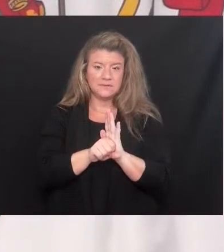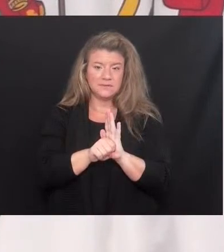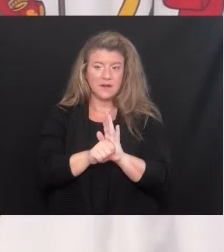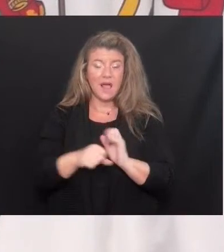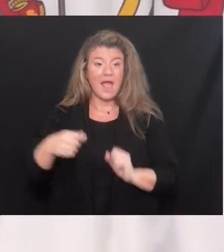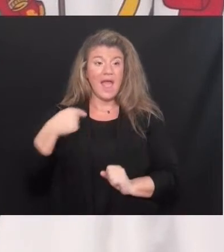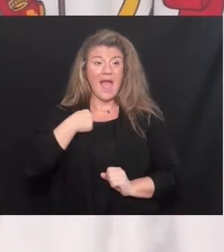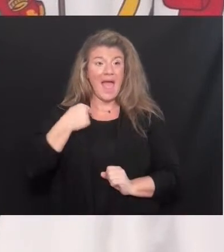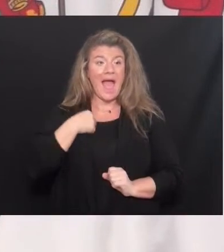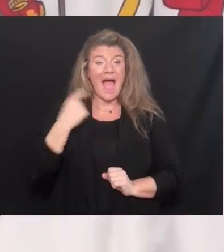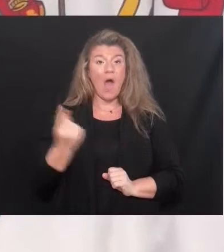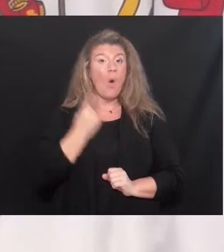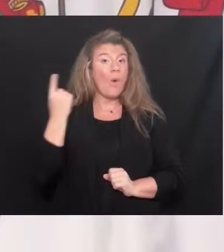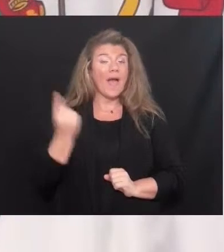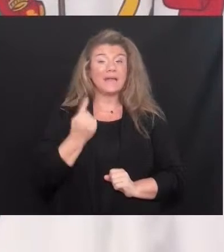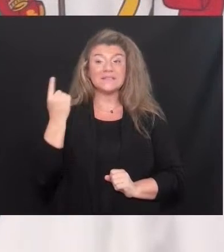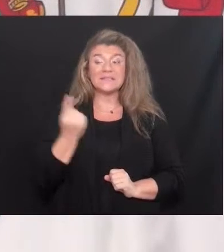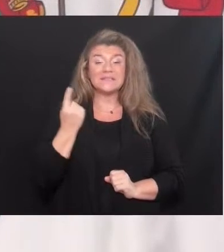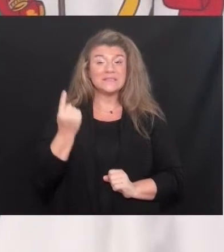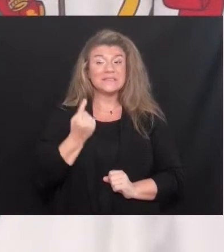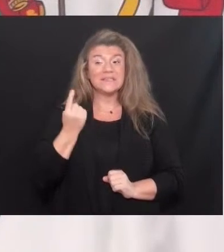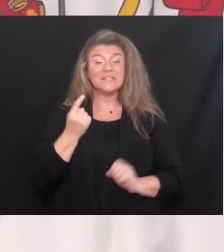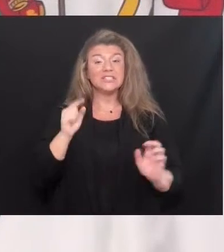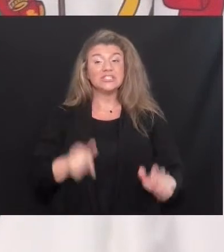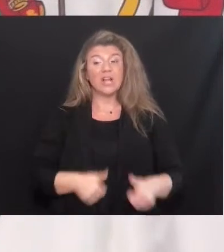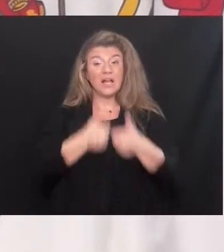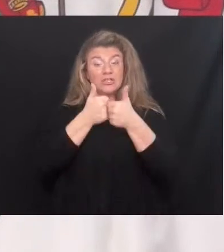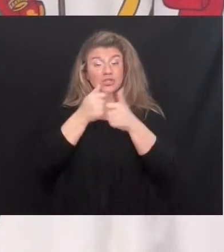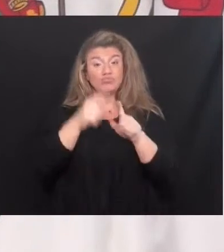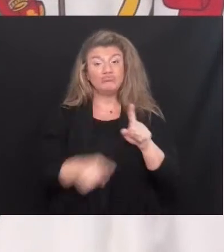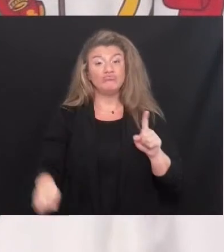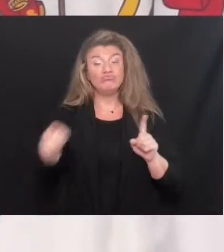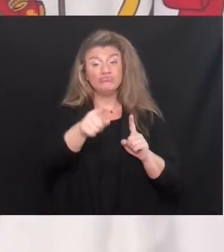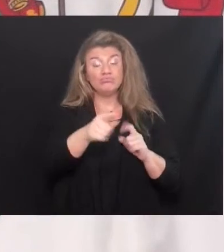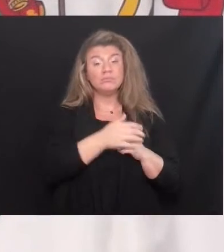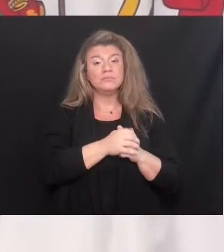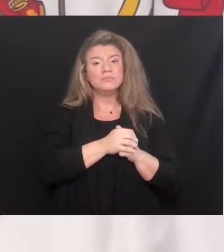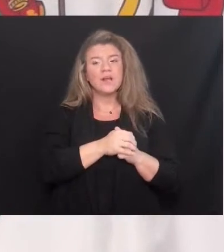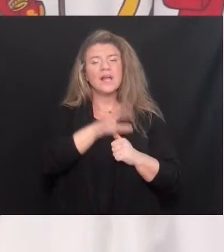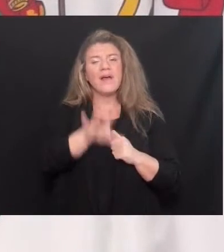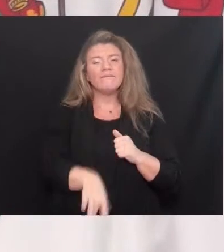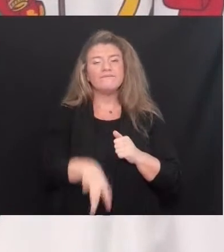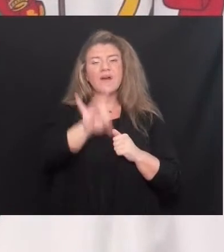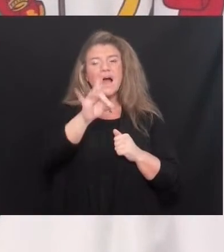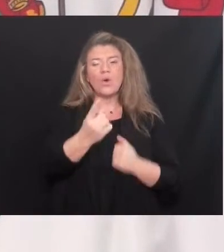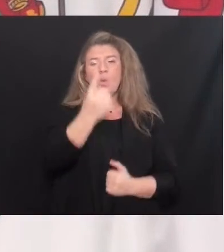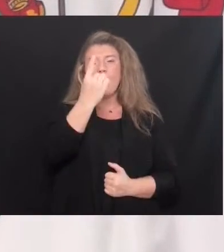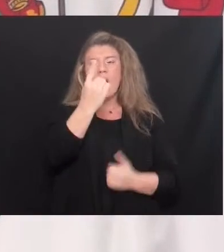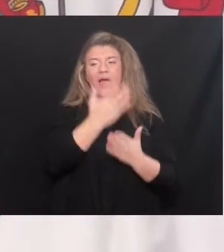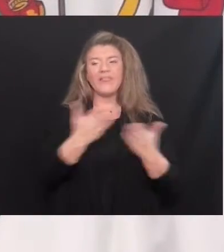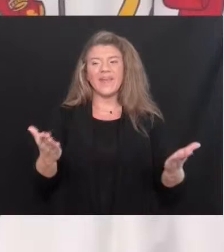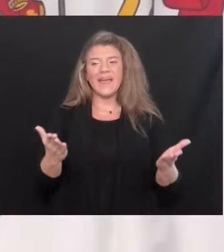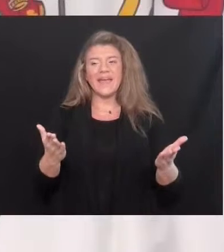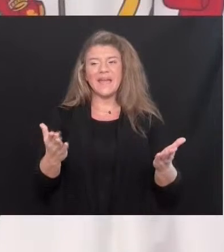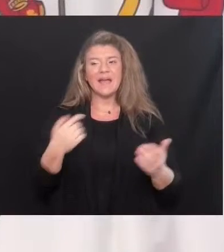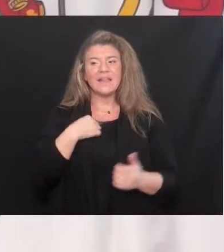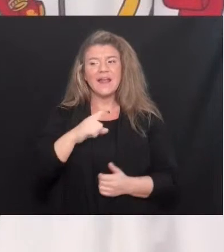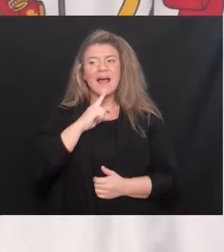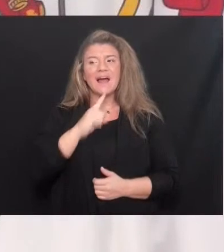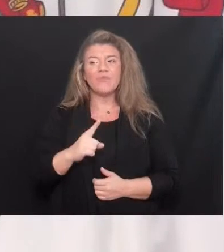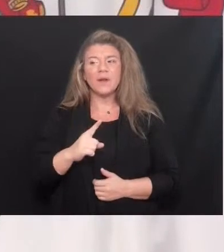I would always challenge you. Find one thing that I've really